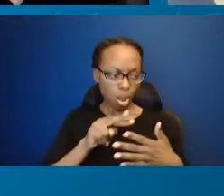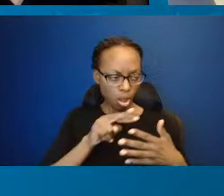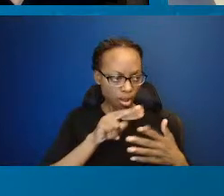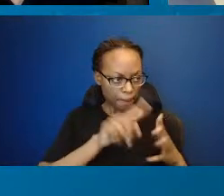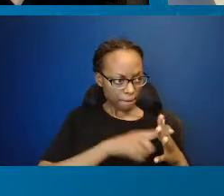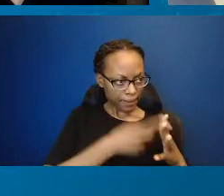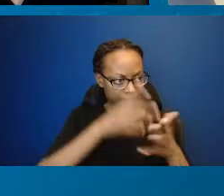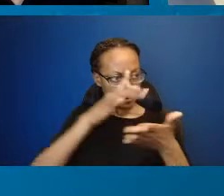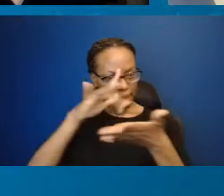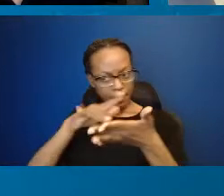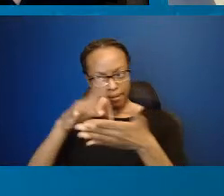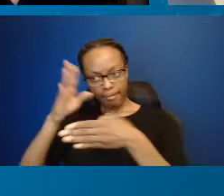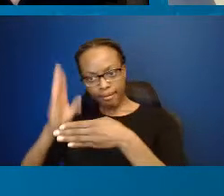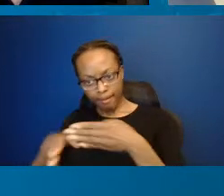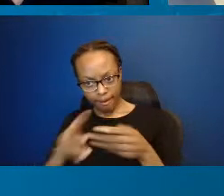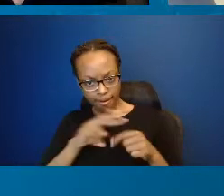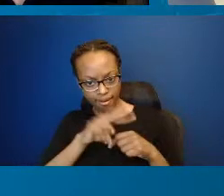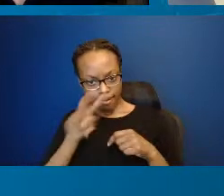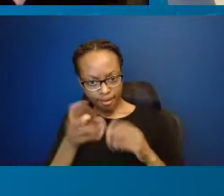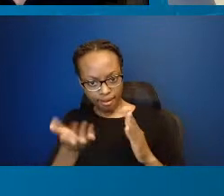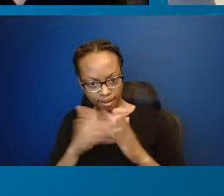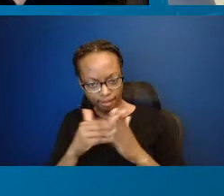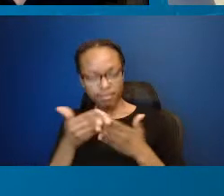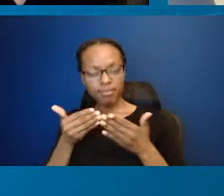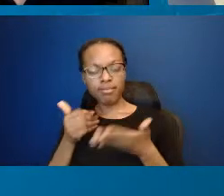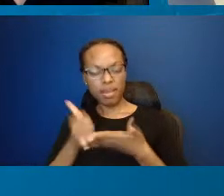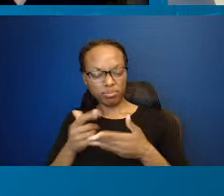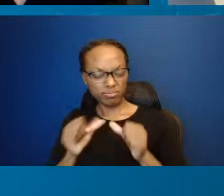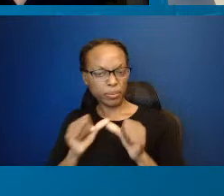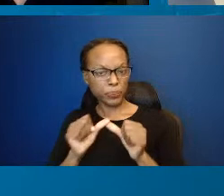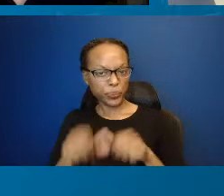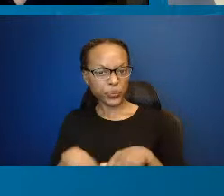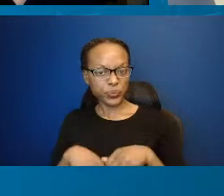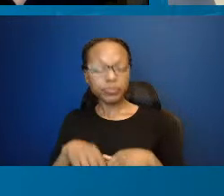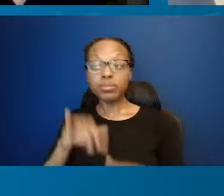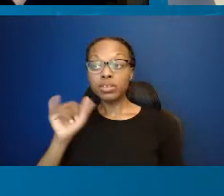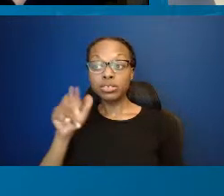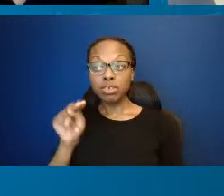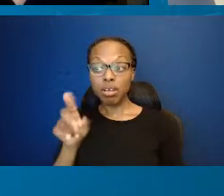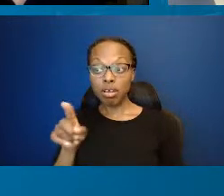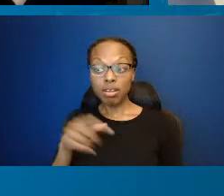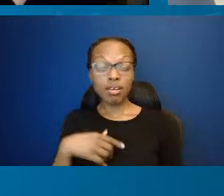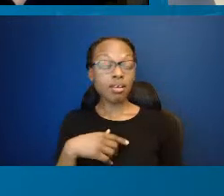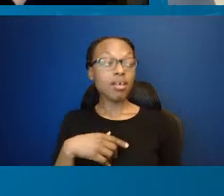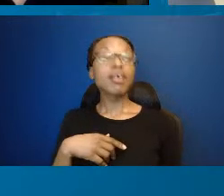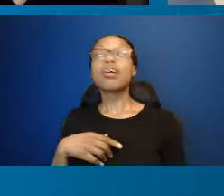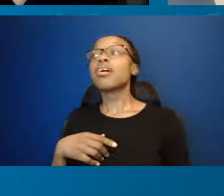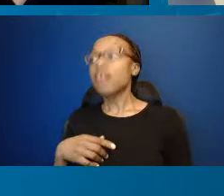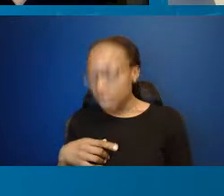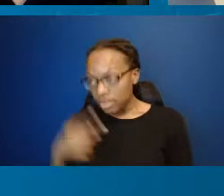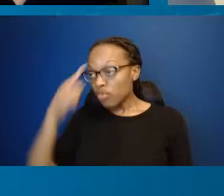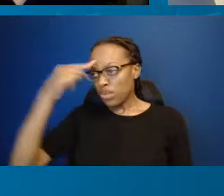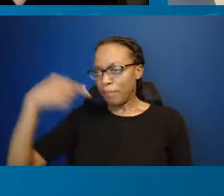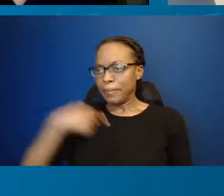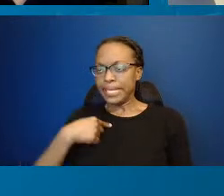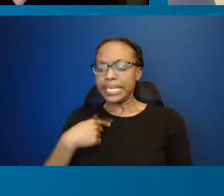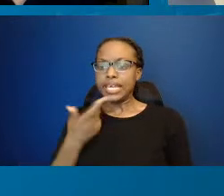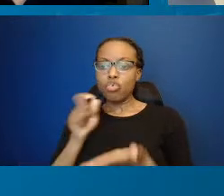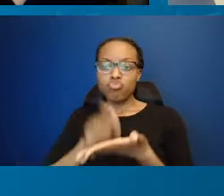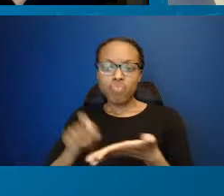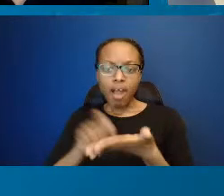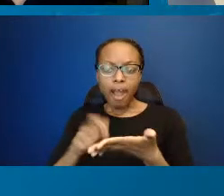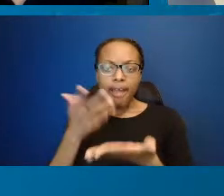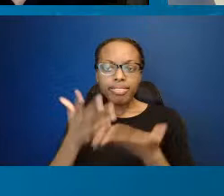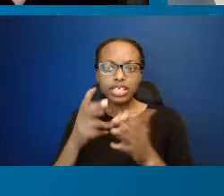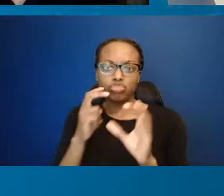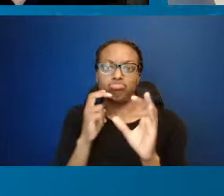I love that. That's a great idea. And John, what about you? For me, I think, you know, writing about things you're passionate about,